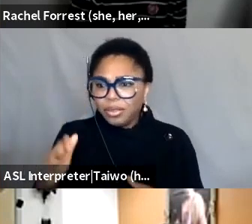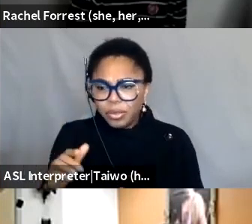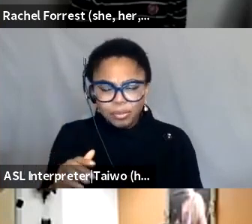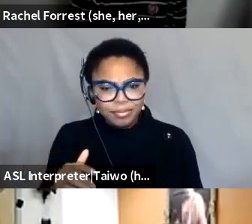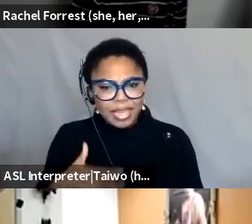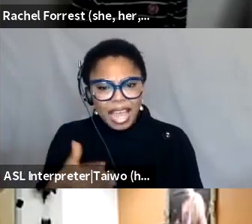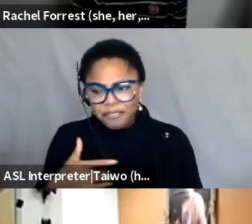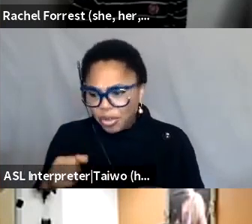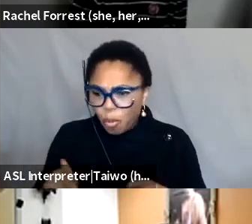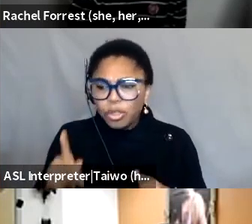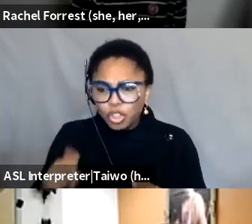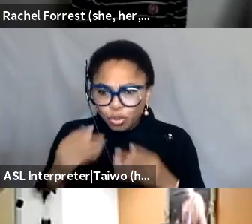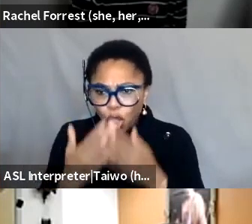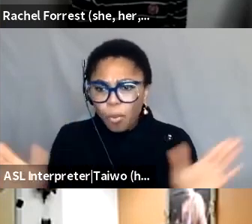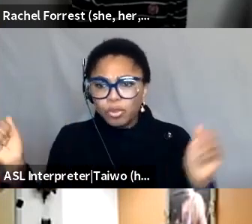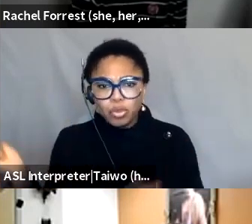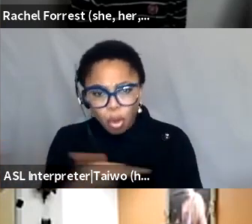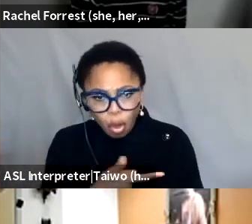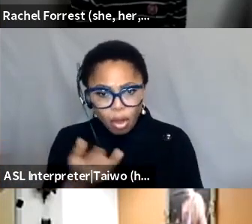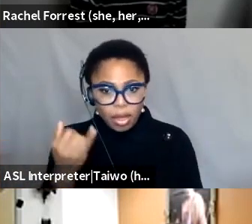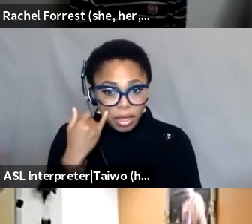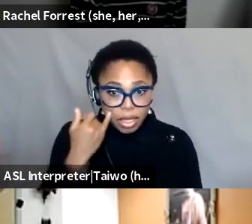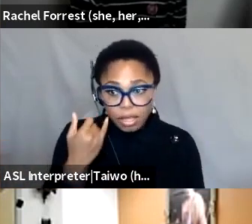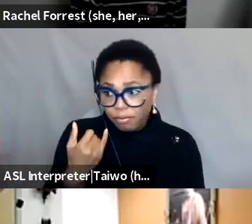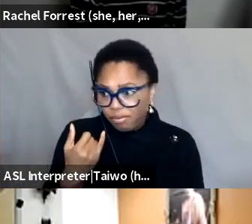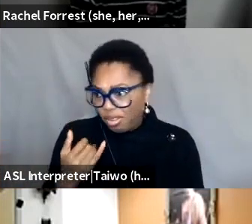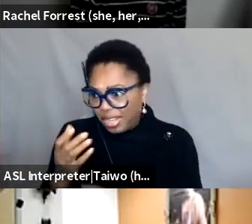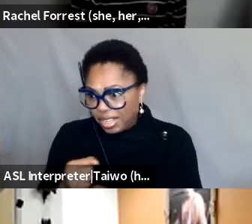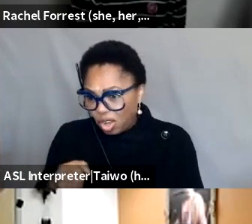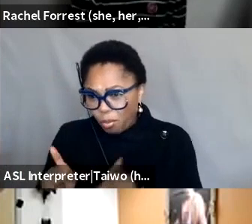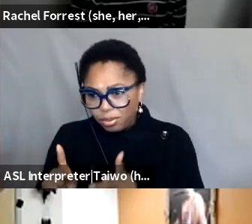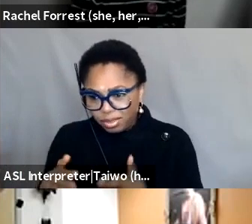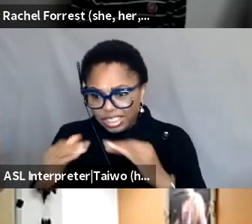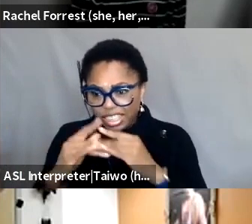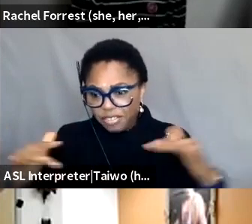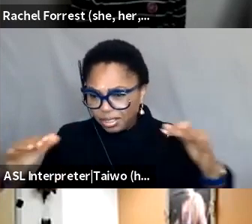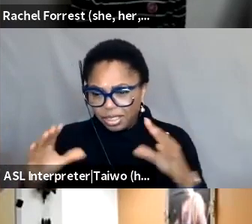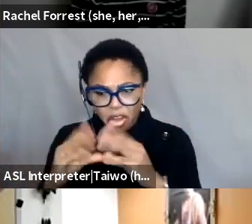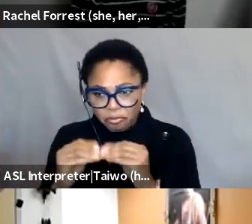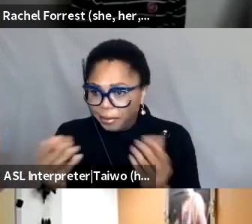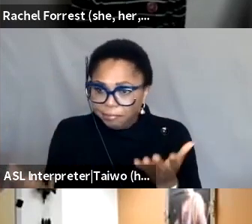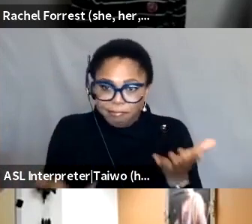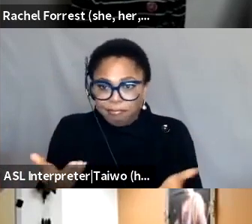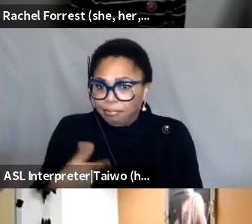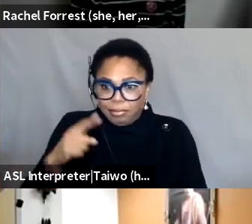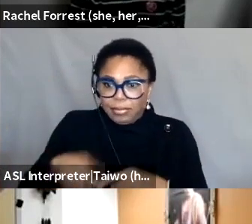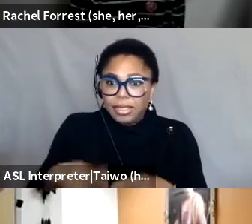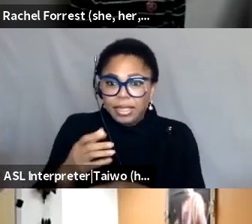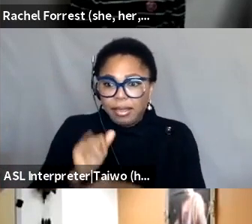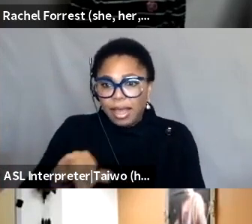like opportunities should be open to everyone. And if you're getting him in a diversity conference, like, I don't know, I wouldn't be able to get that